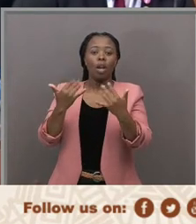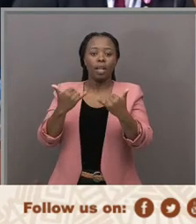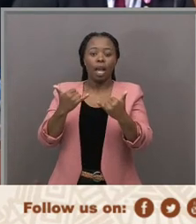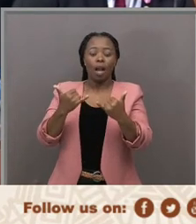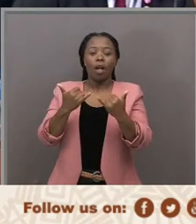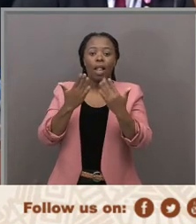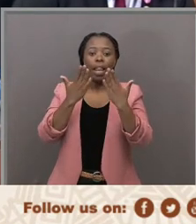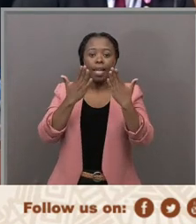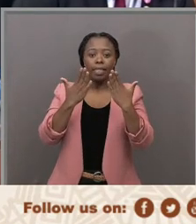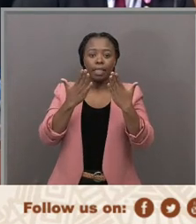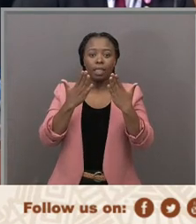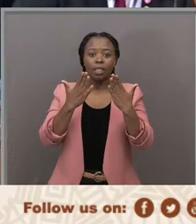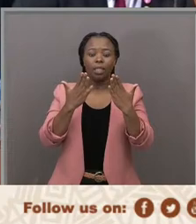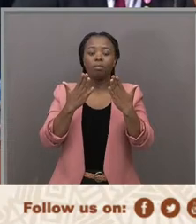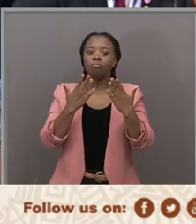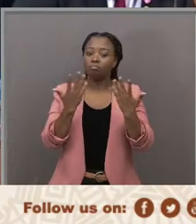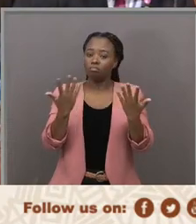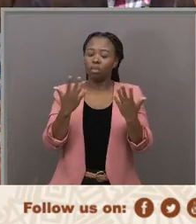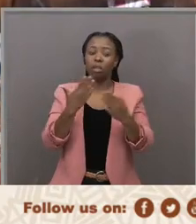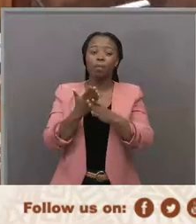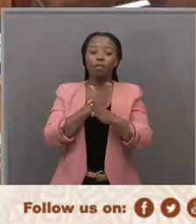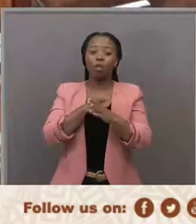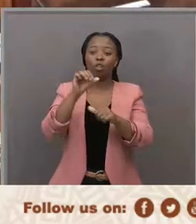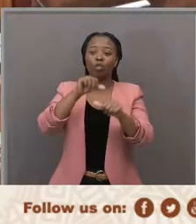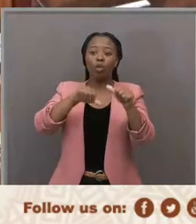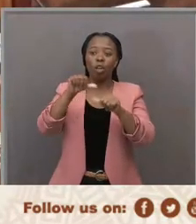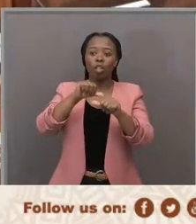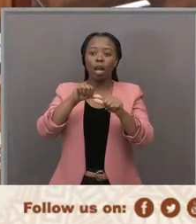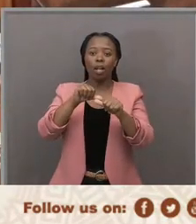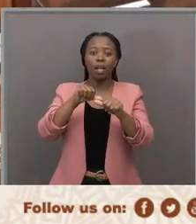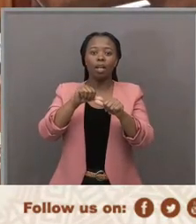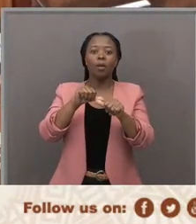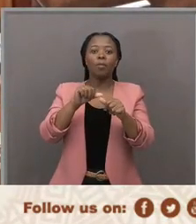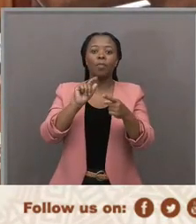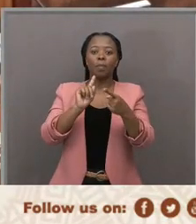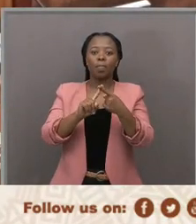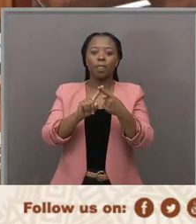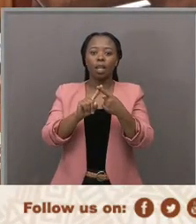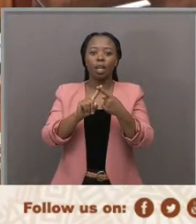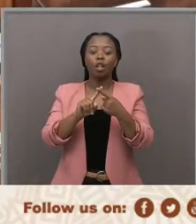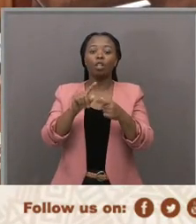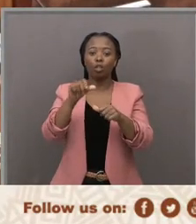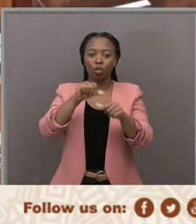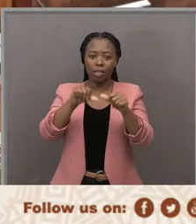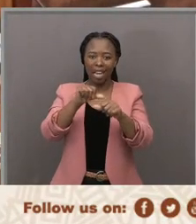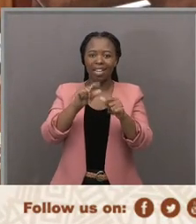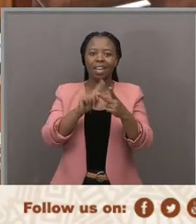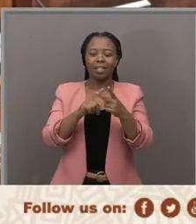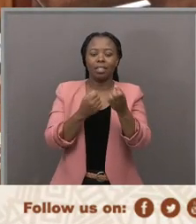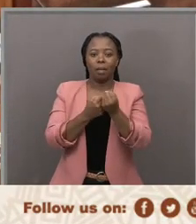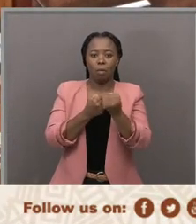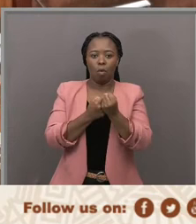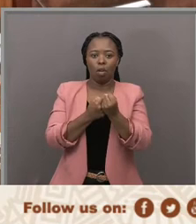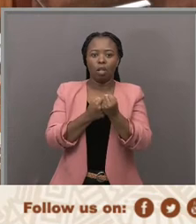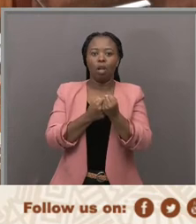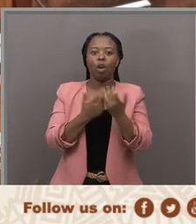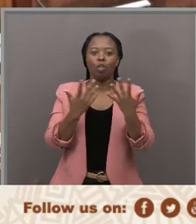we have learned is that without social mobilization and society-wide support, it